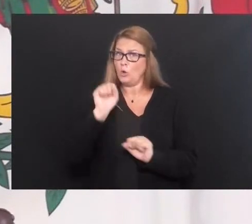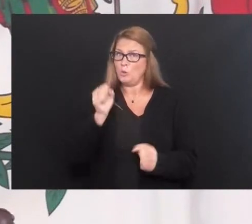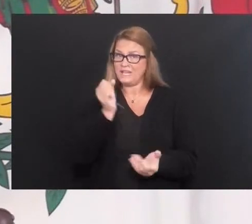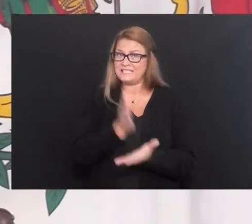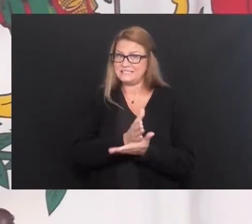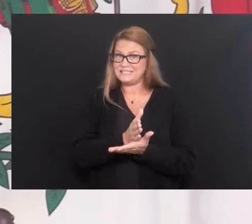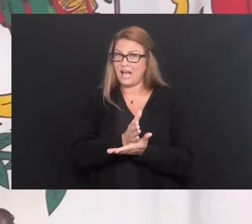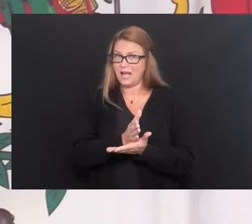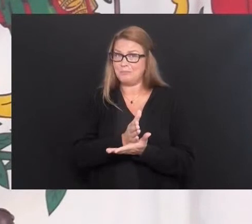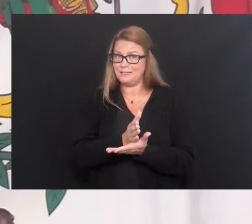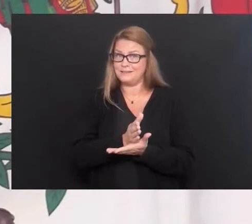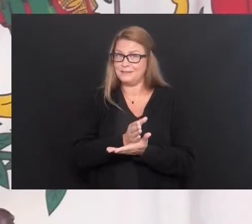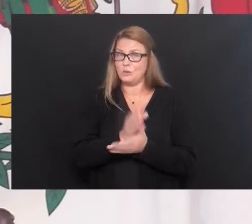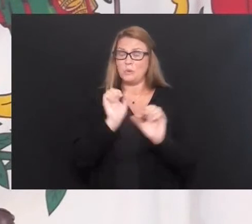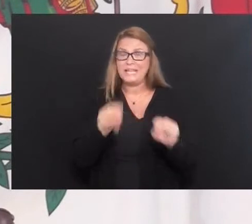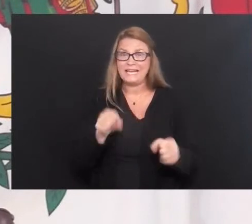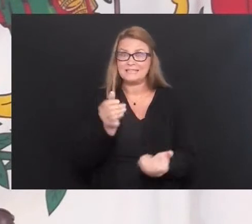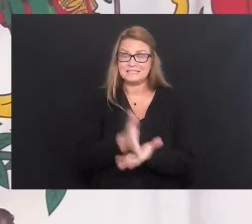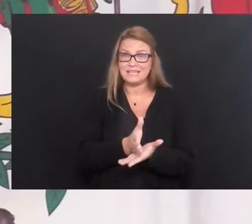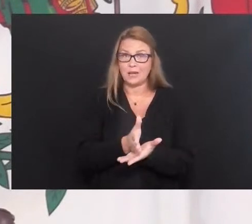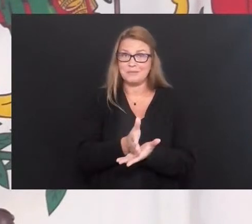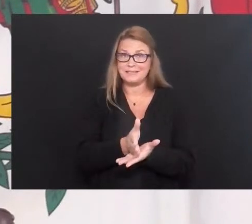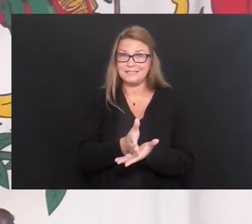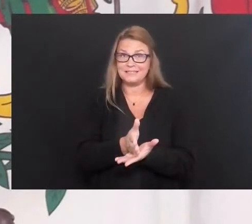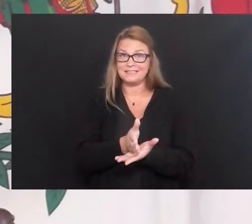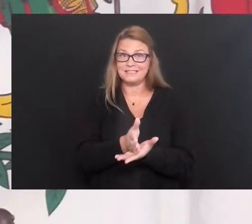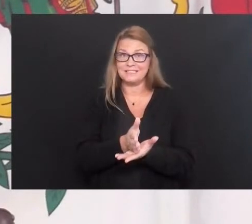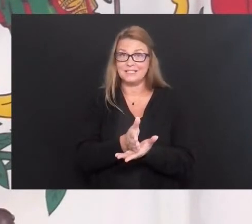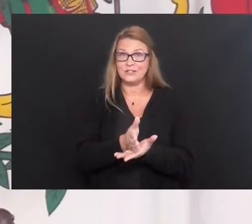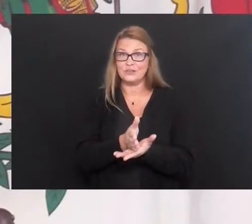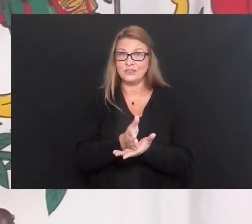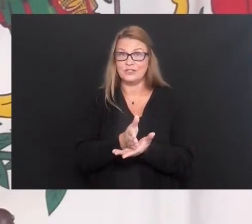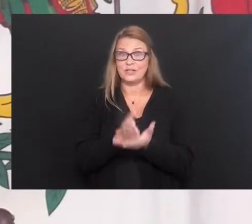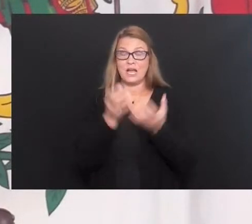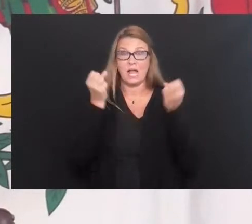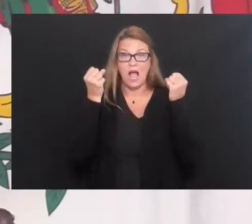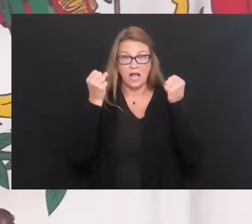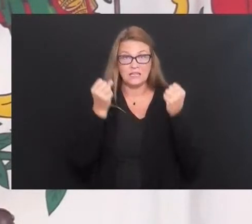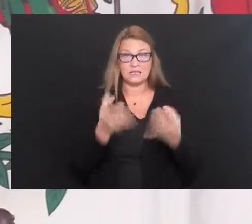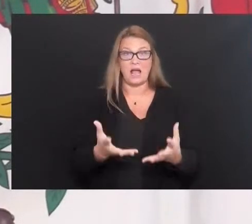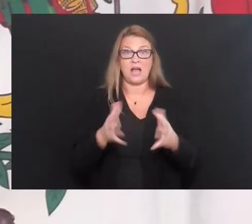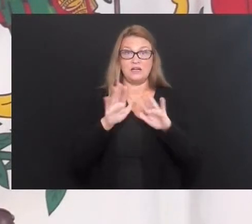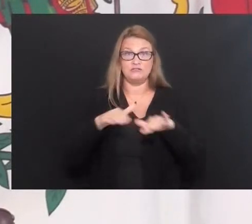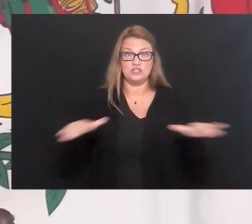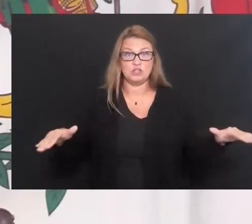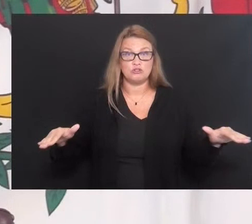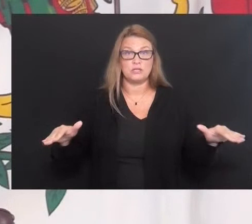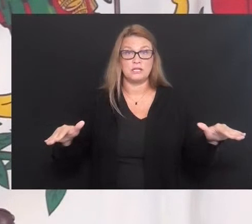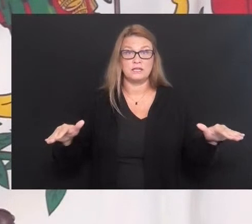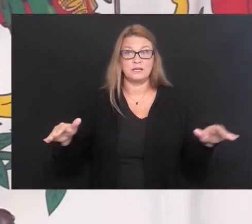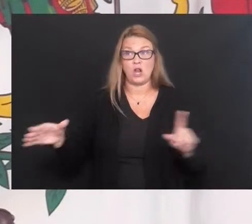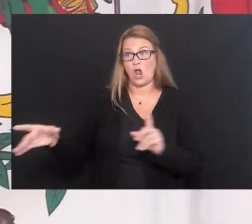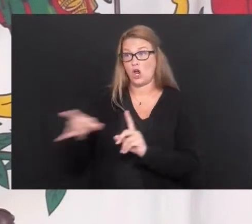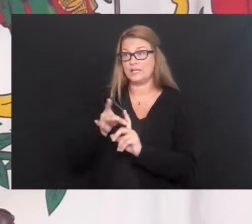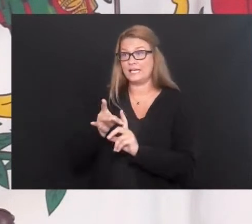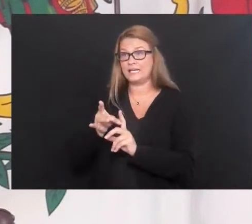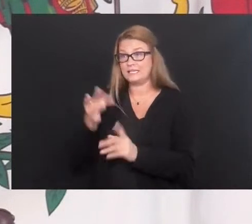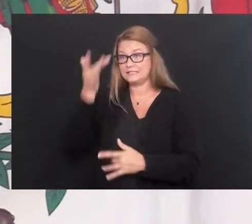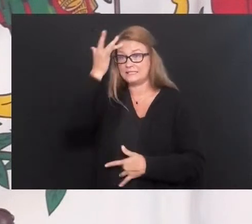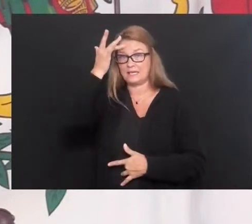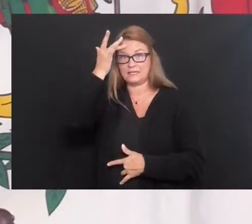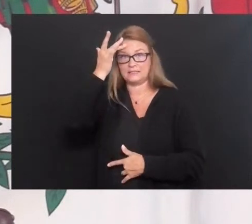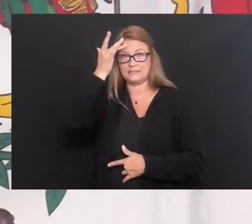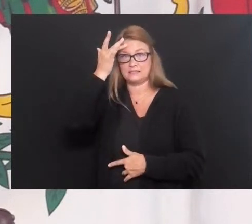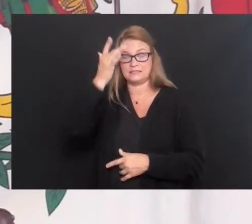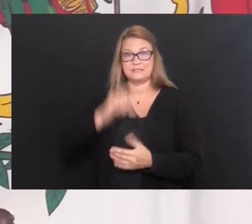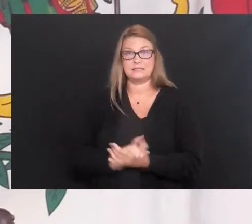this. We can stop this. He's also saying that a bunch of kids are getting this.